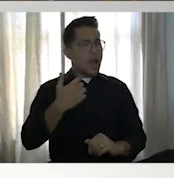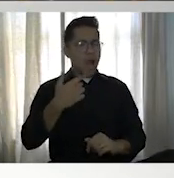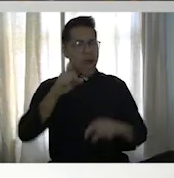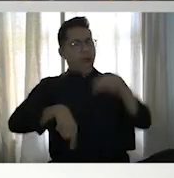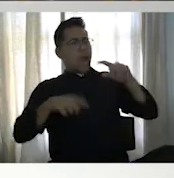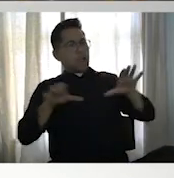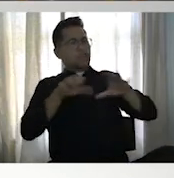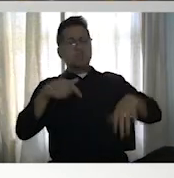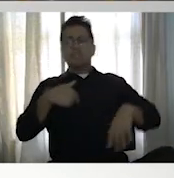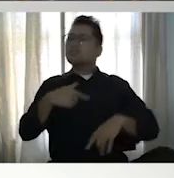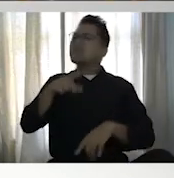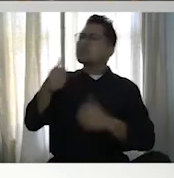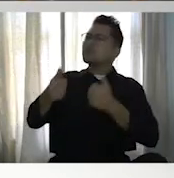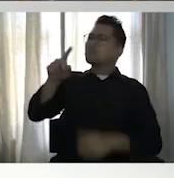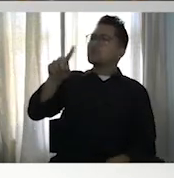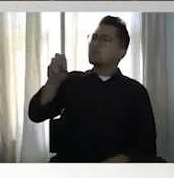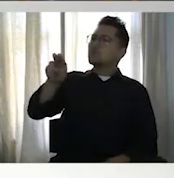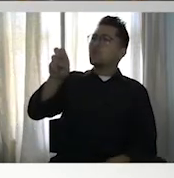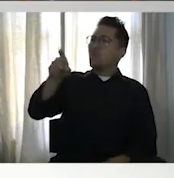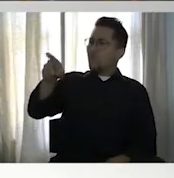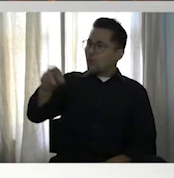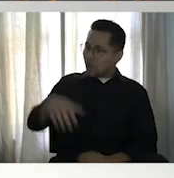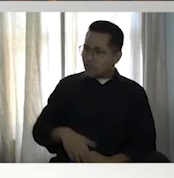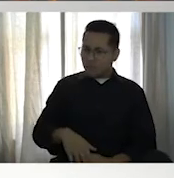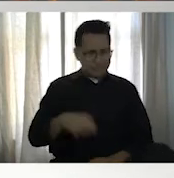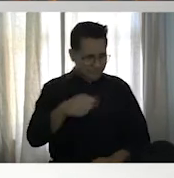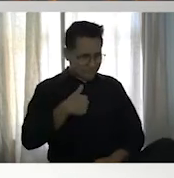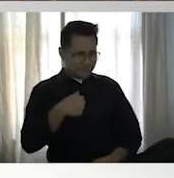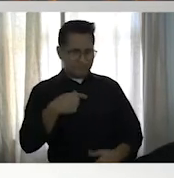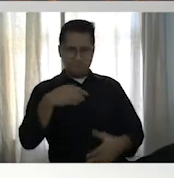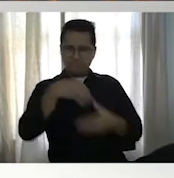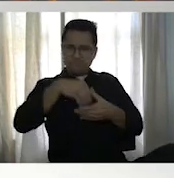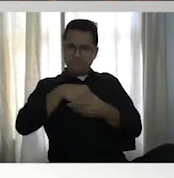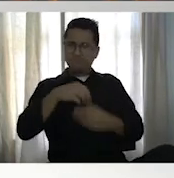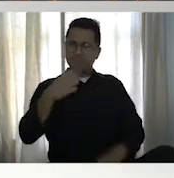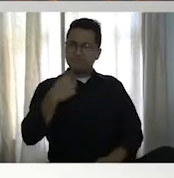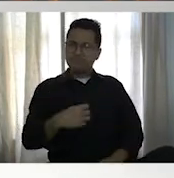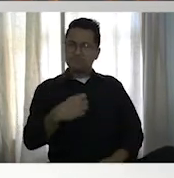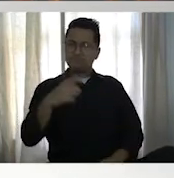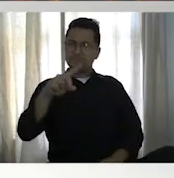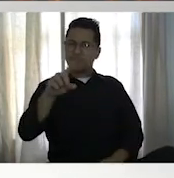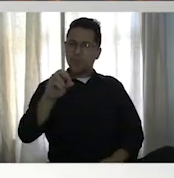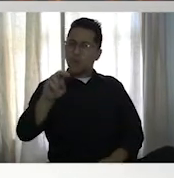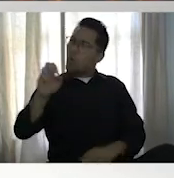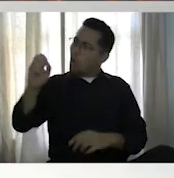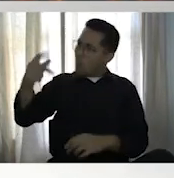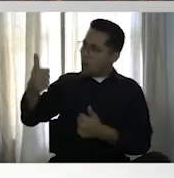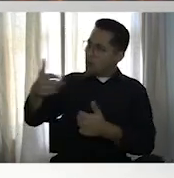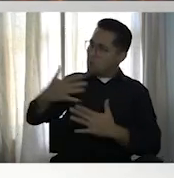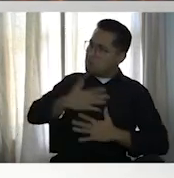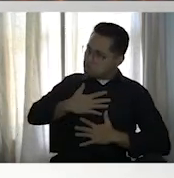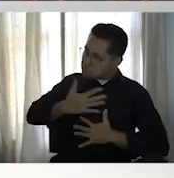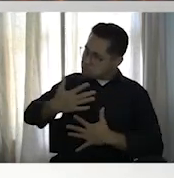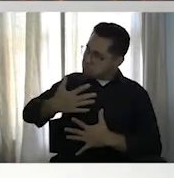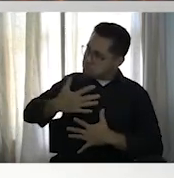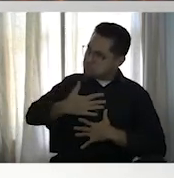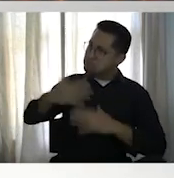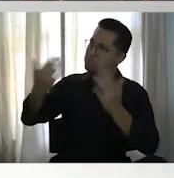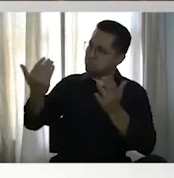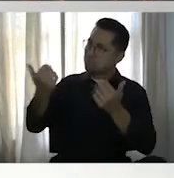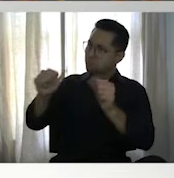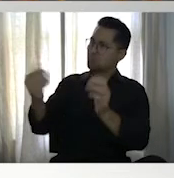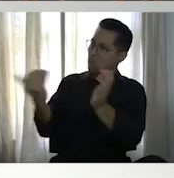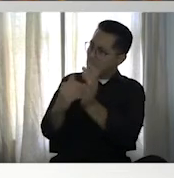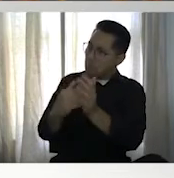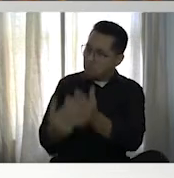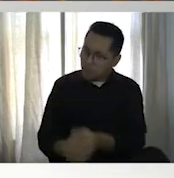What zone are you in? Well, I guess I'm in the red zone. All right. Well, let's take a breath. Okay, we'll try